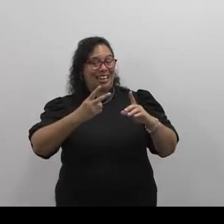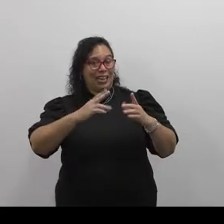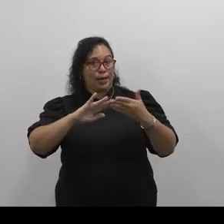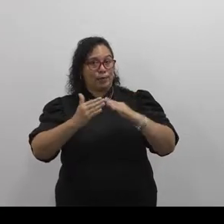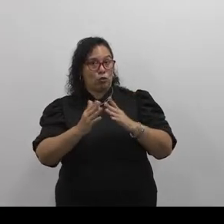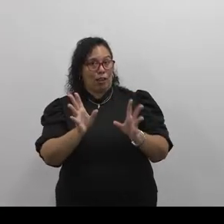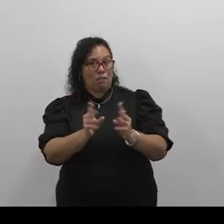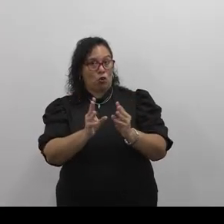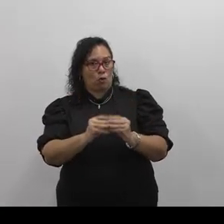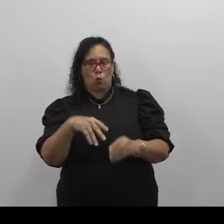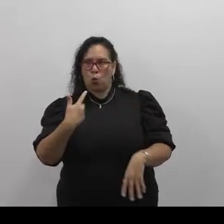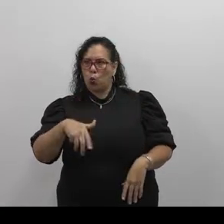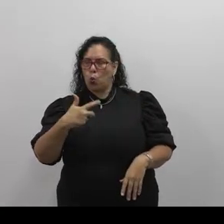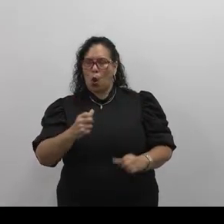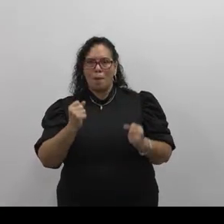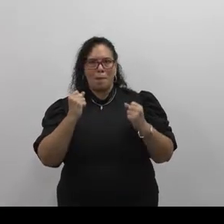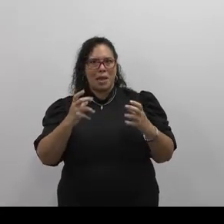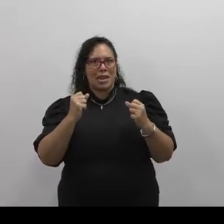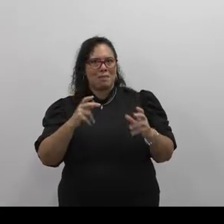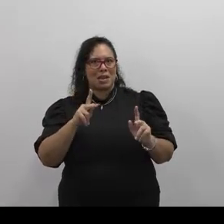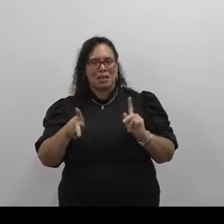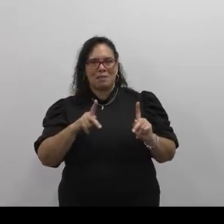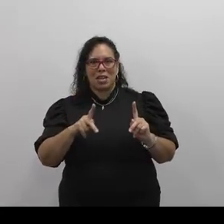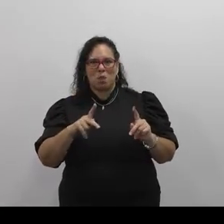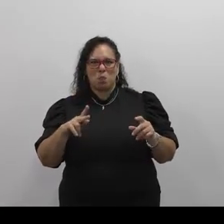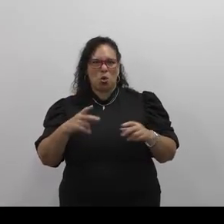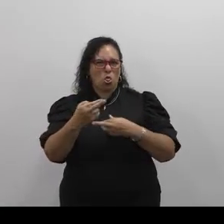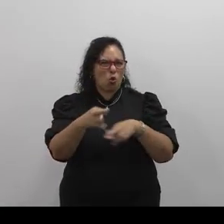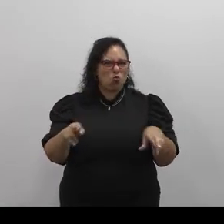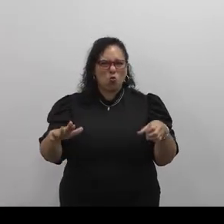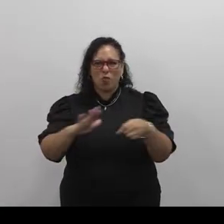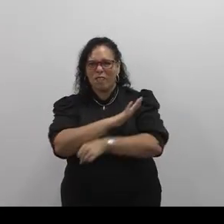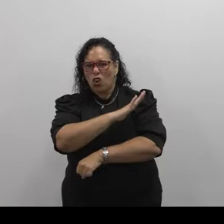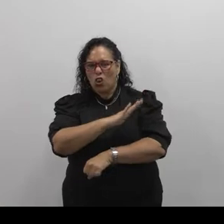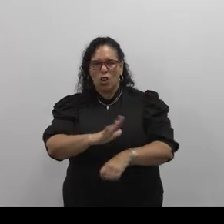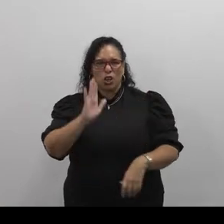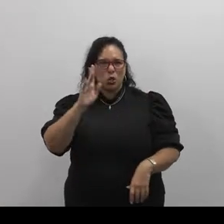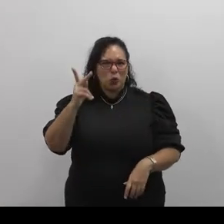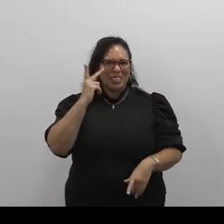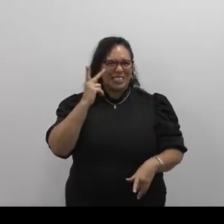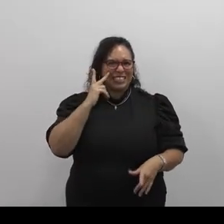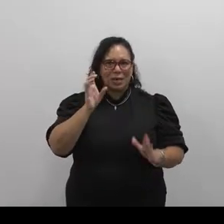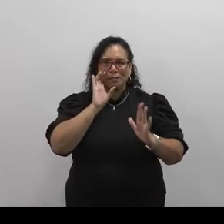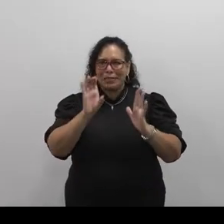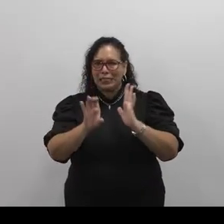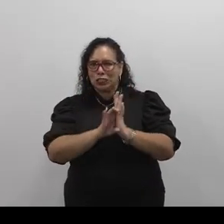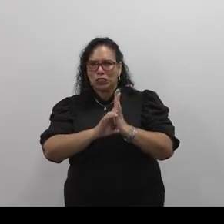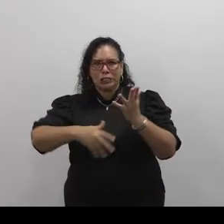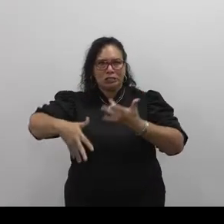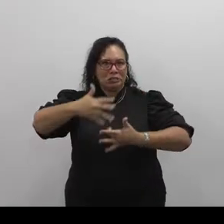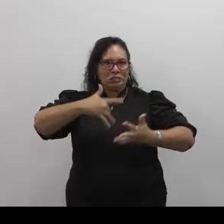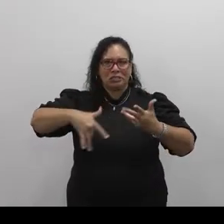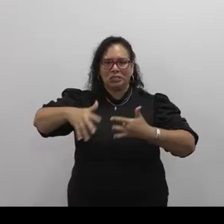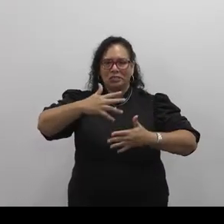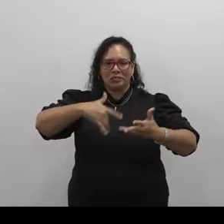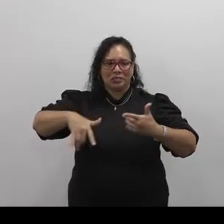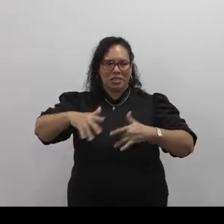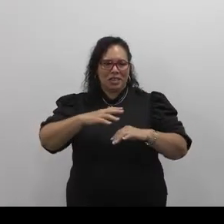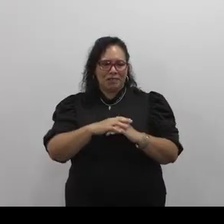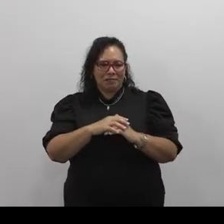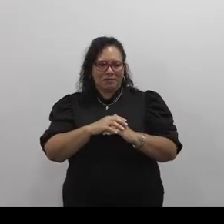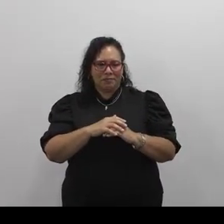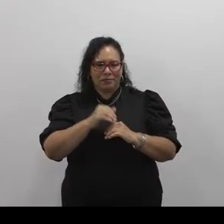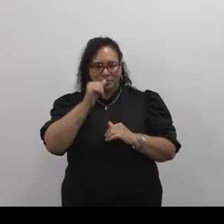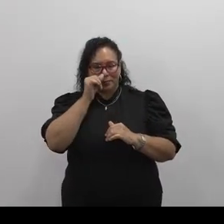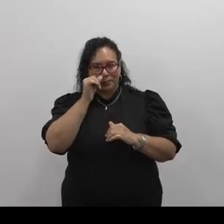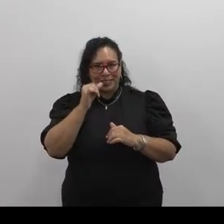attended. So we filled the room. You'll actually see a few pictures here of the interactions that were happening on that particular evening. There